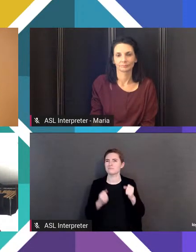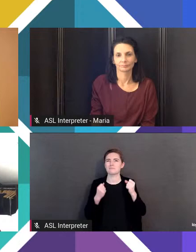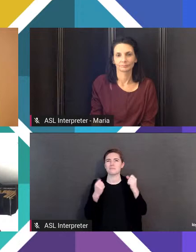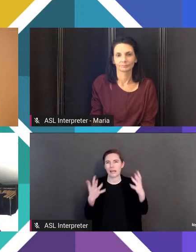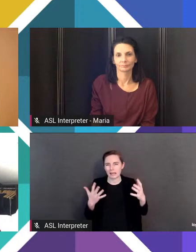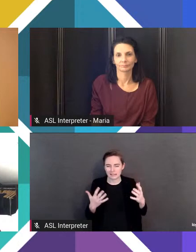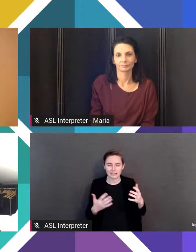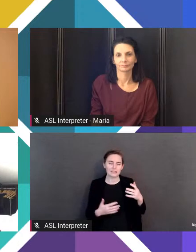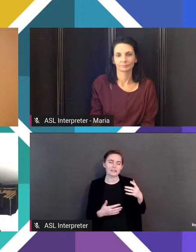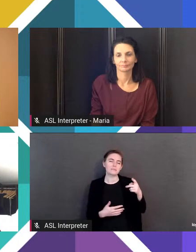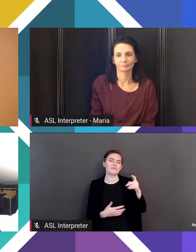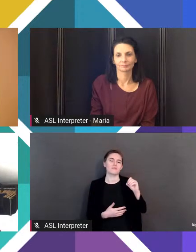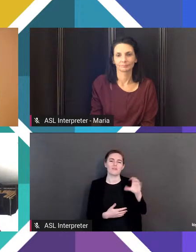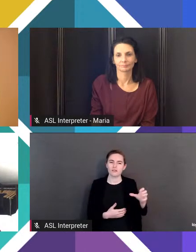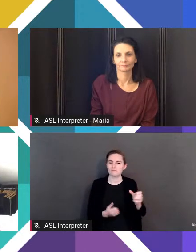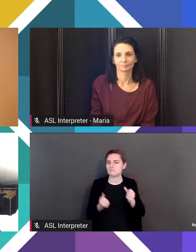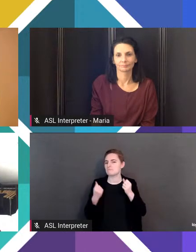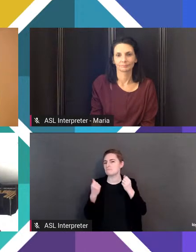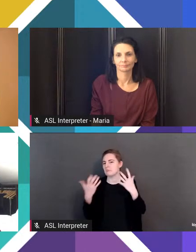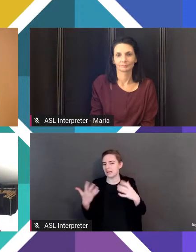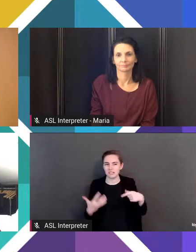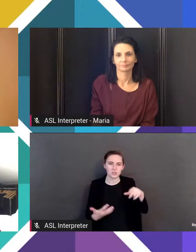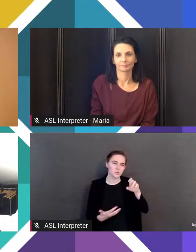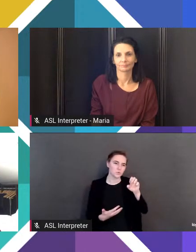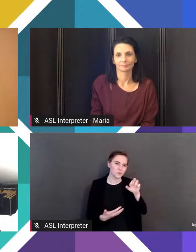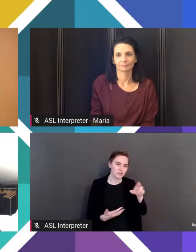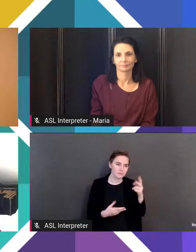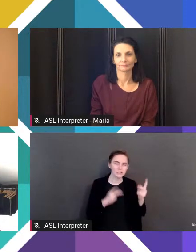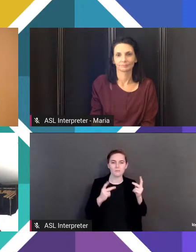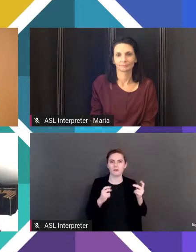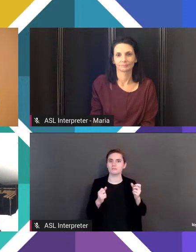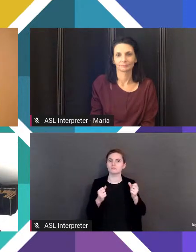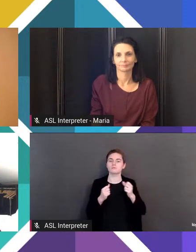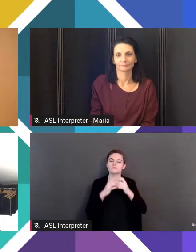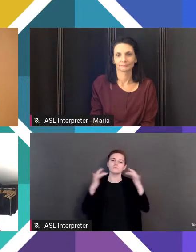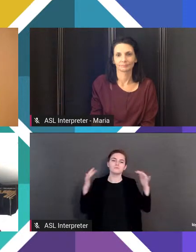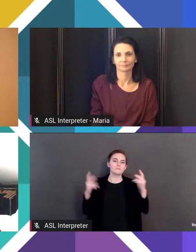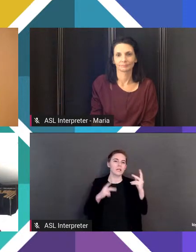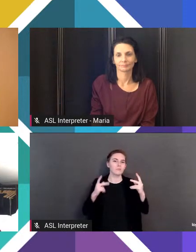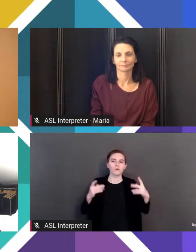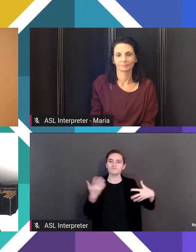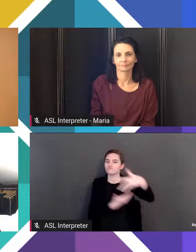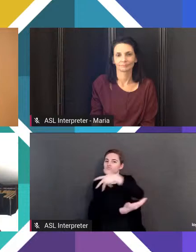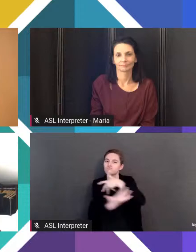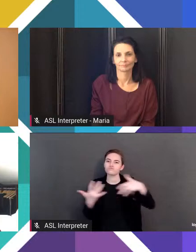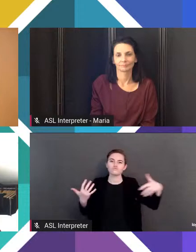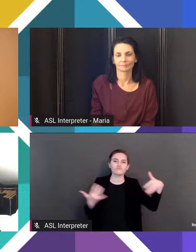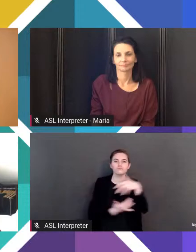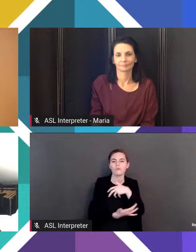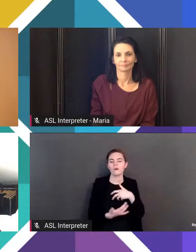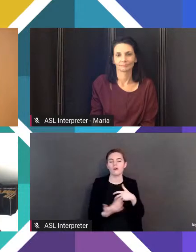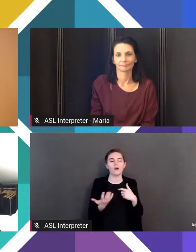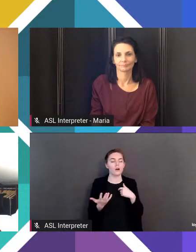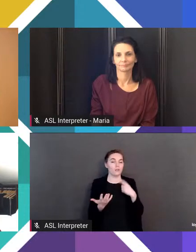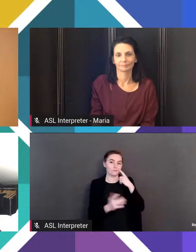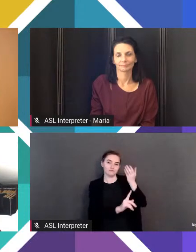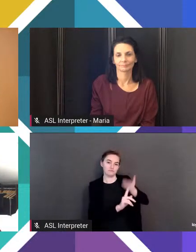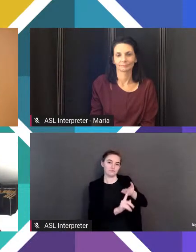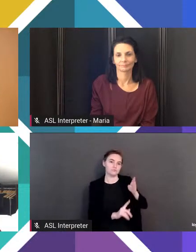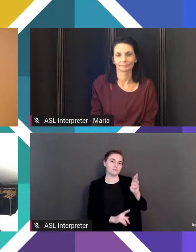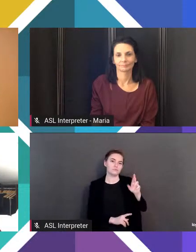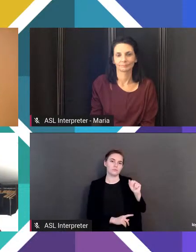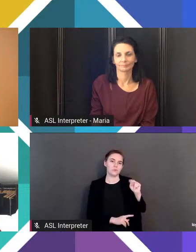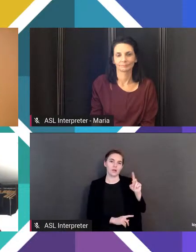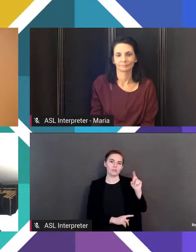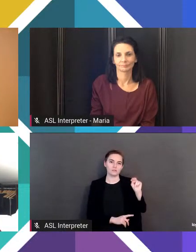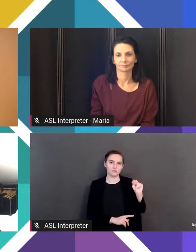fucking diverse group of people. And I think like, you know, Brandon as a queer artist, just to share his story a little bit, he was